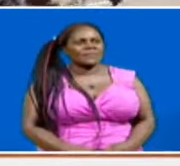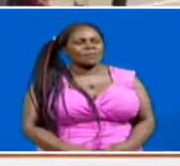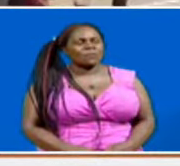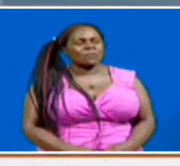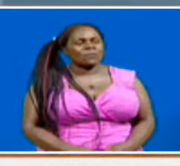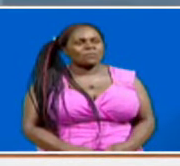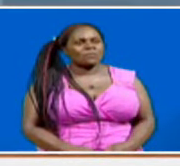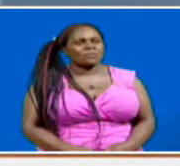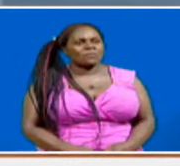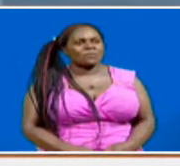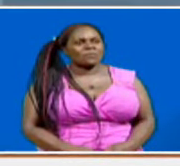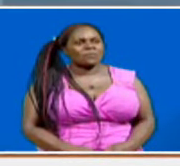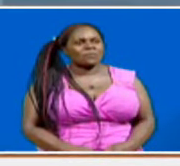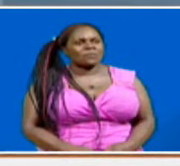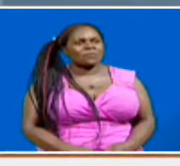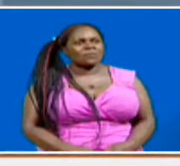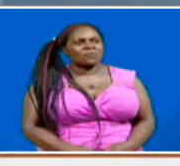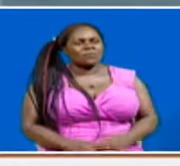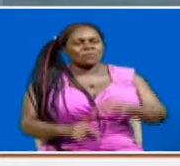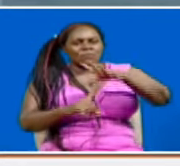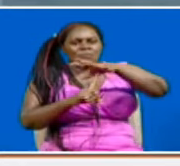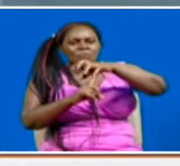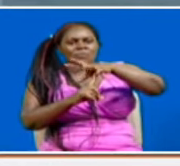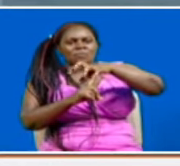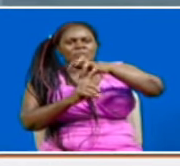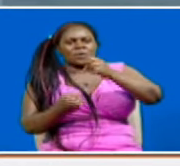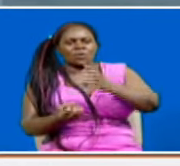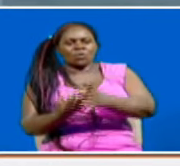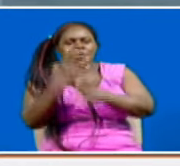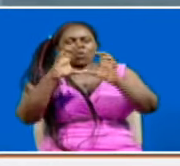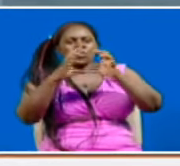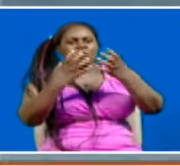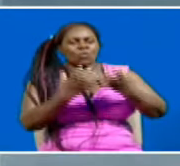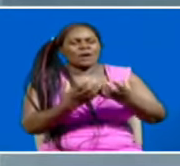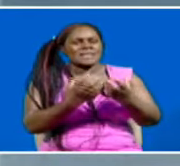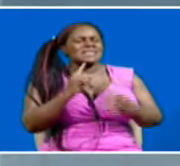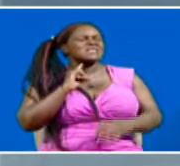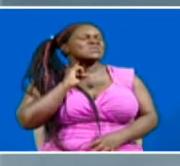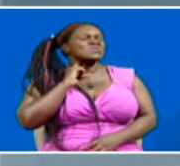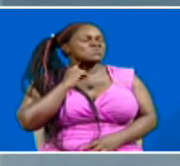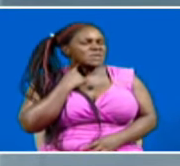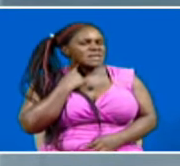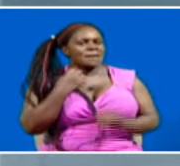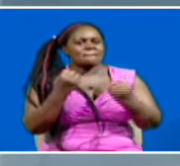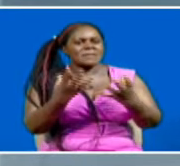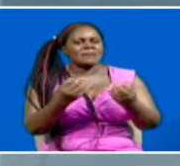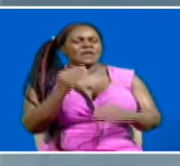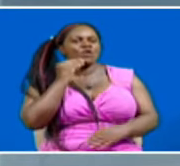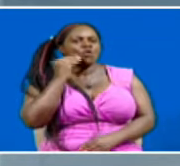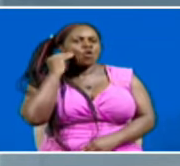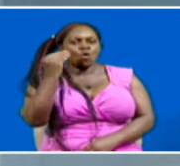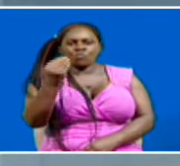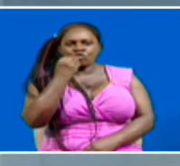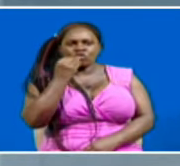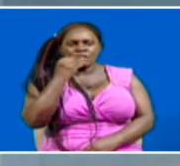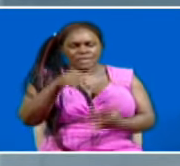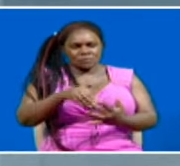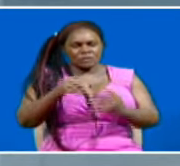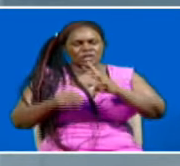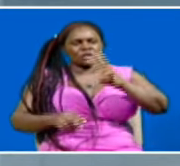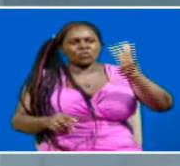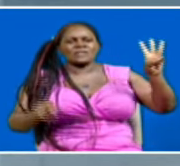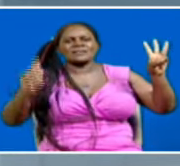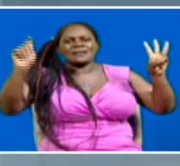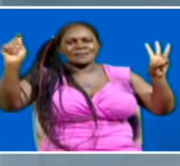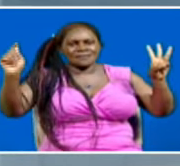News. Mushrooms have always grown in the wild and remains a delicacy in most homes, especially in Western